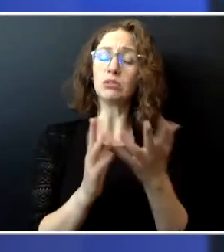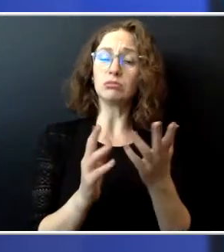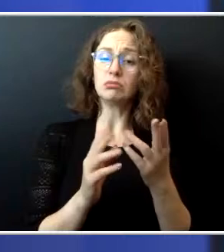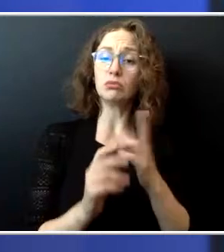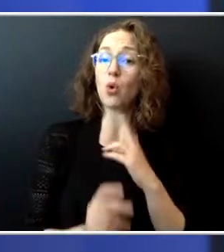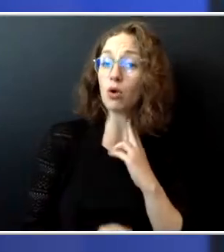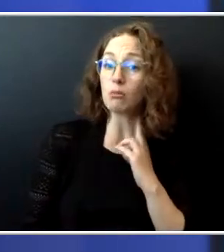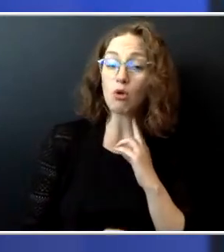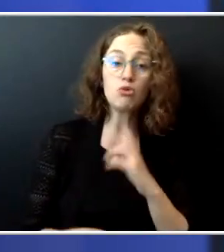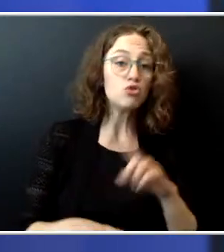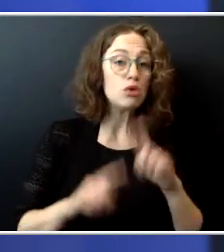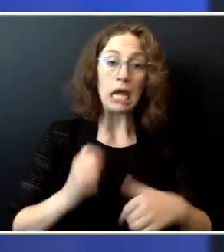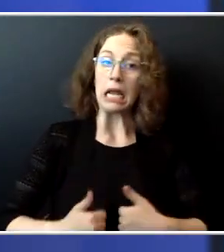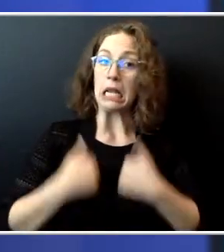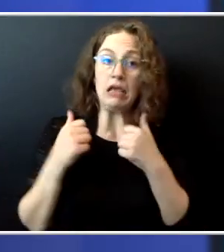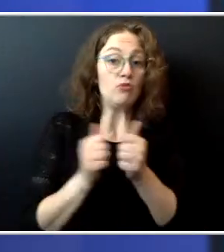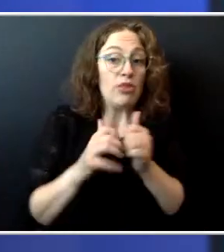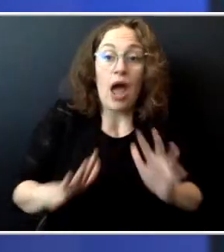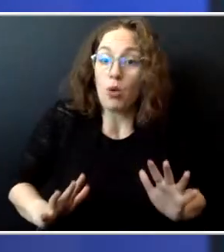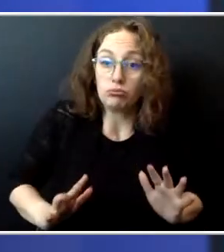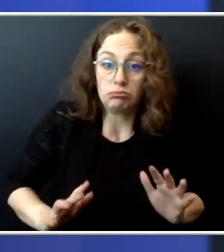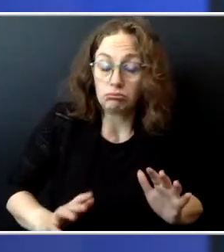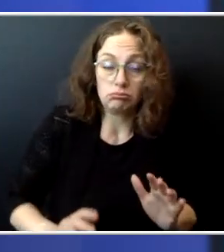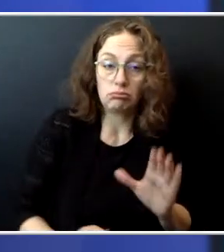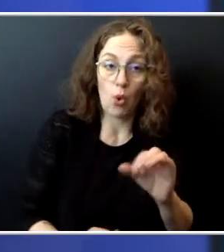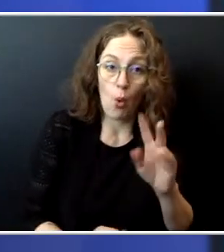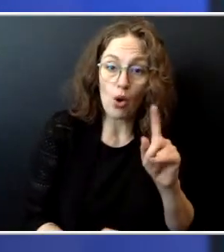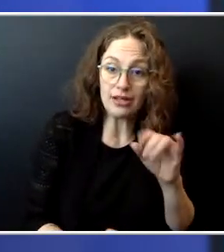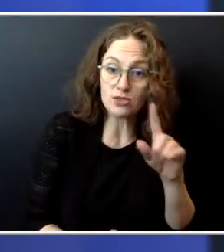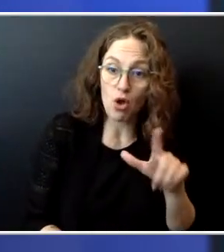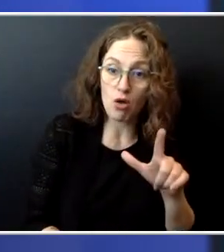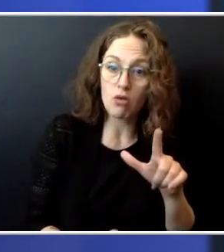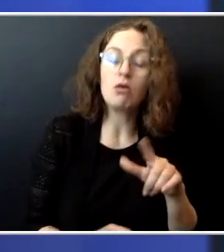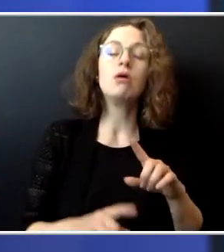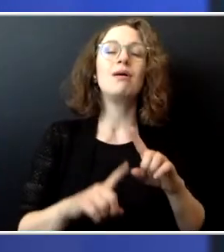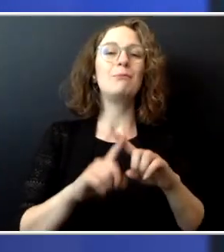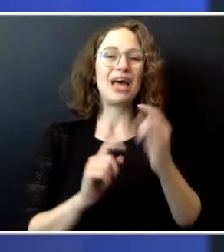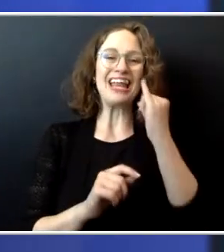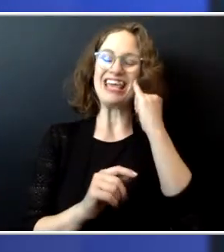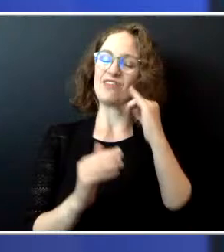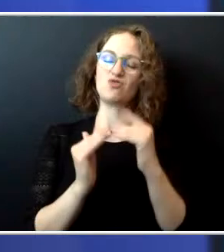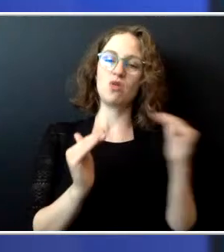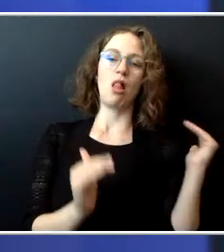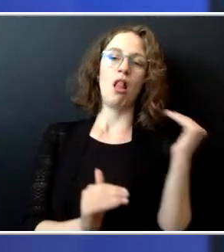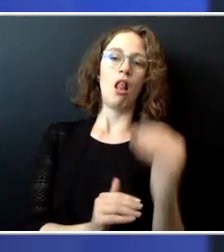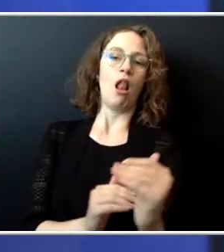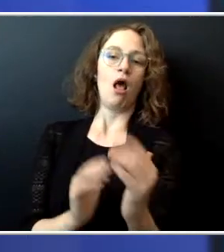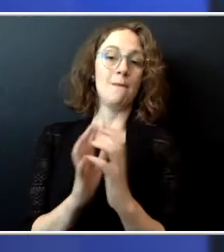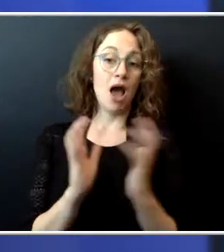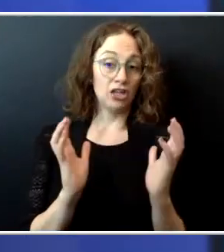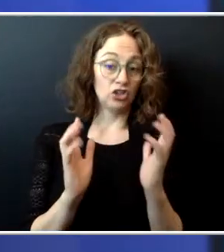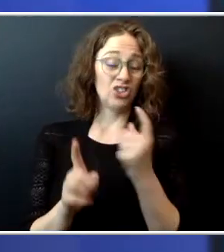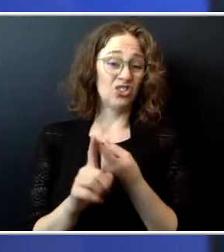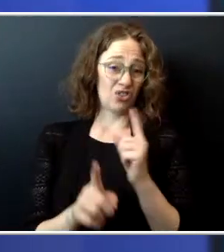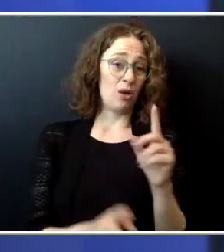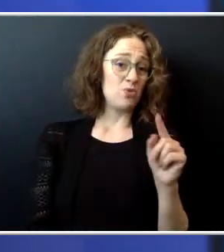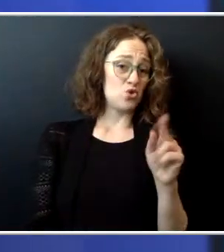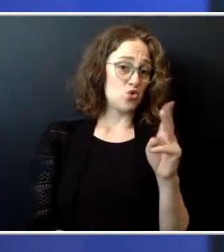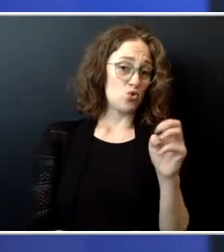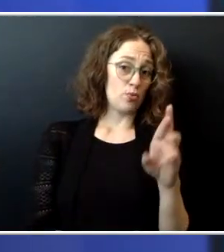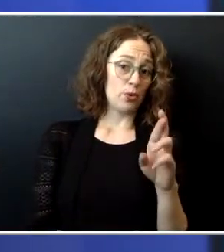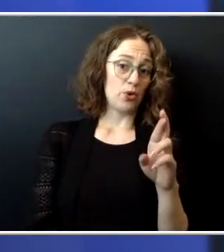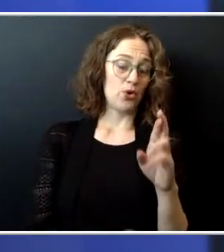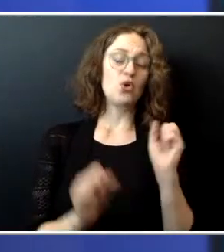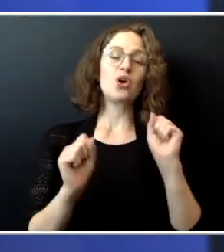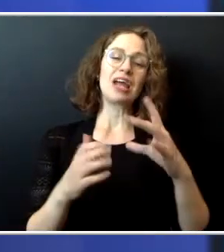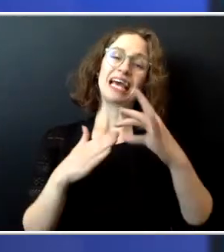without cortisol. But too much amount from the tumor can cause significant effect,